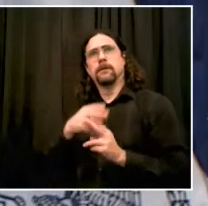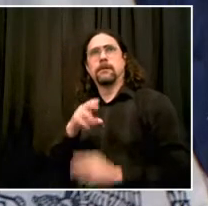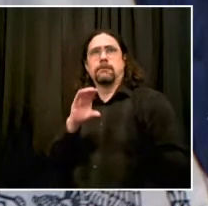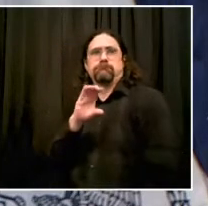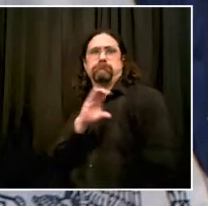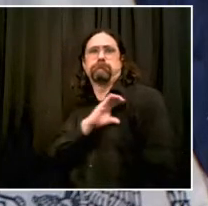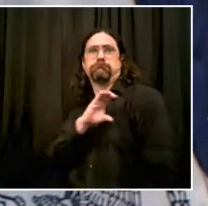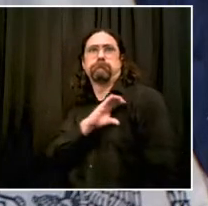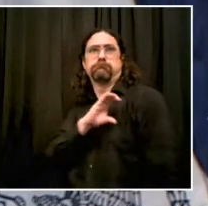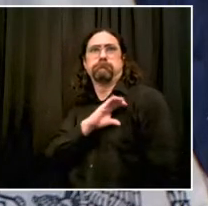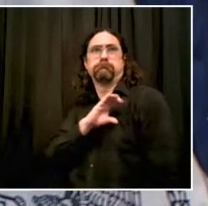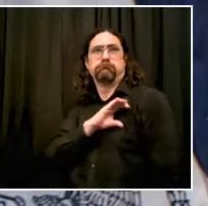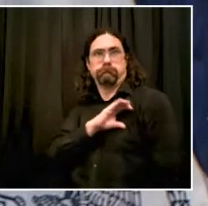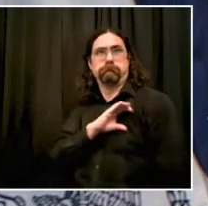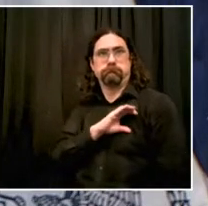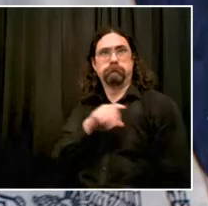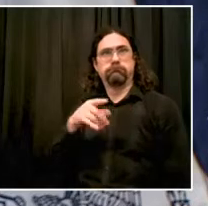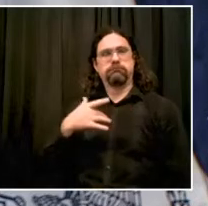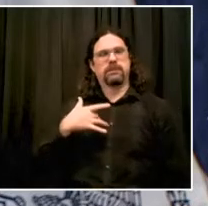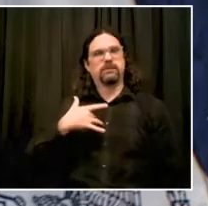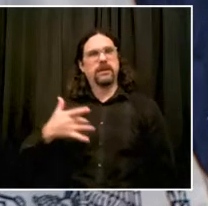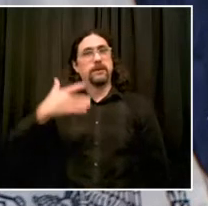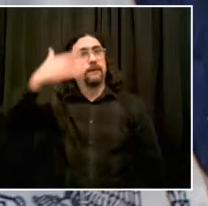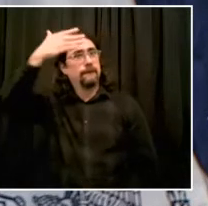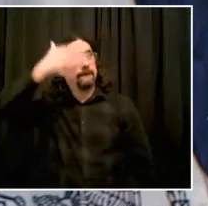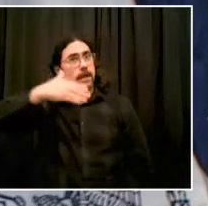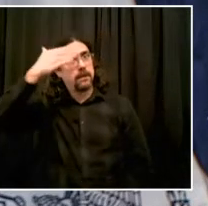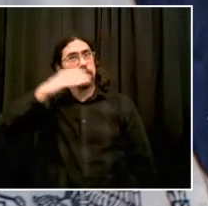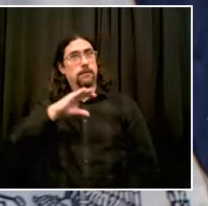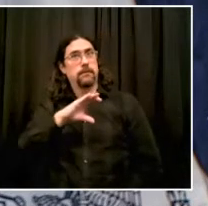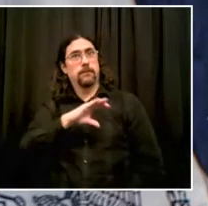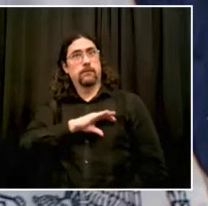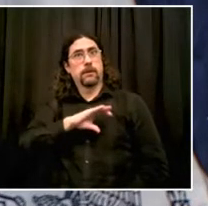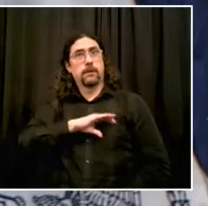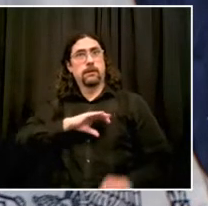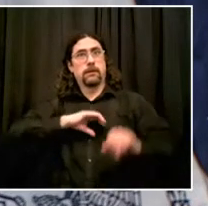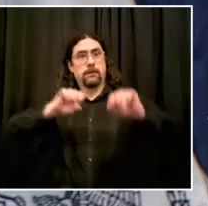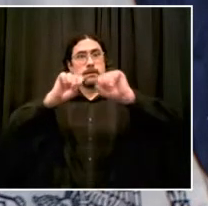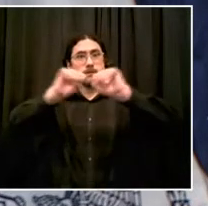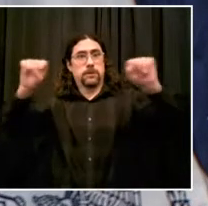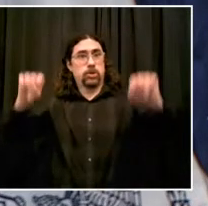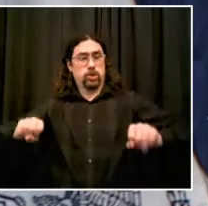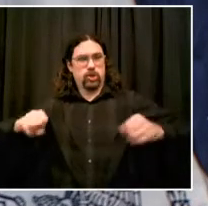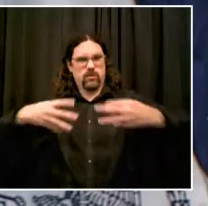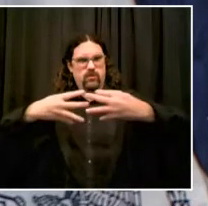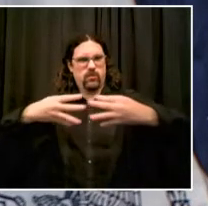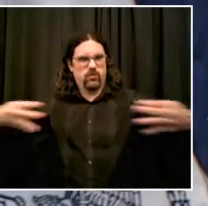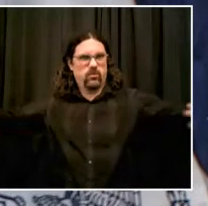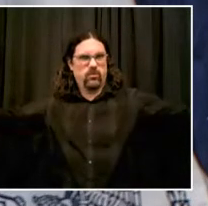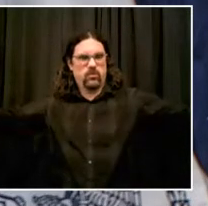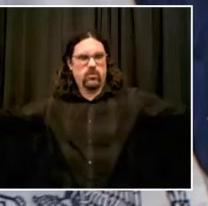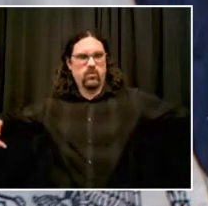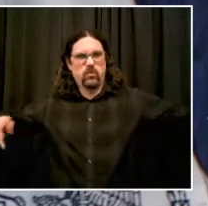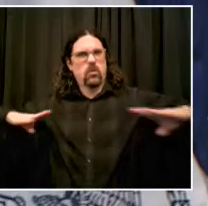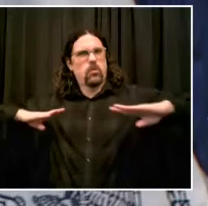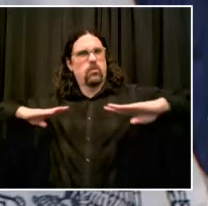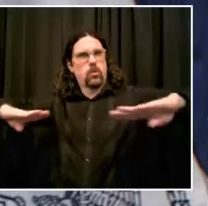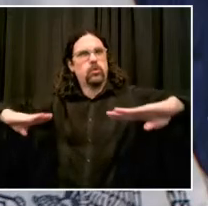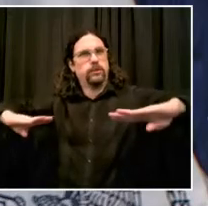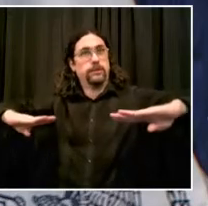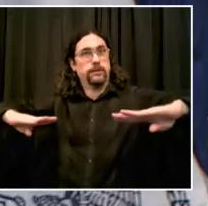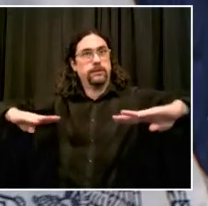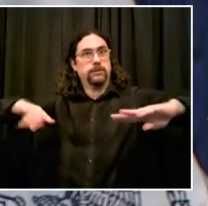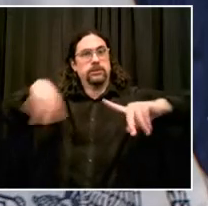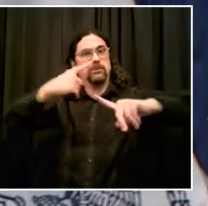saying, we can't get down blocks, we can't get to businesses, we have to show ID to get to our own homes. And in